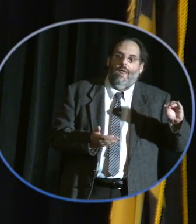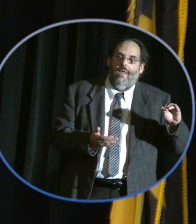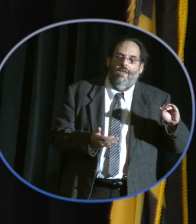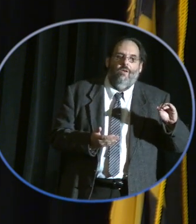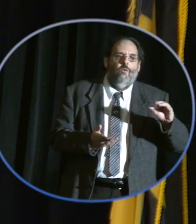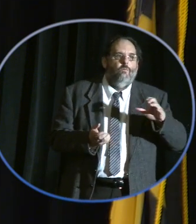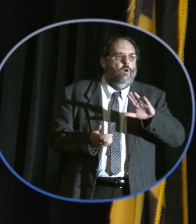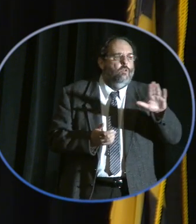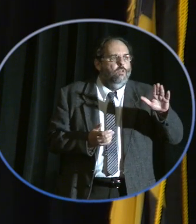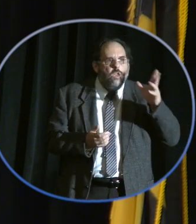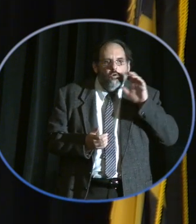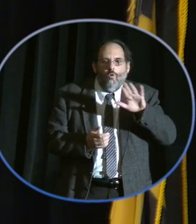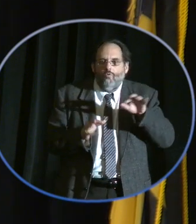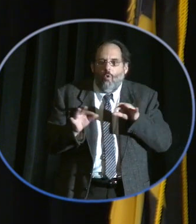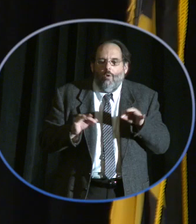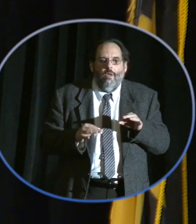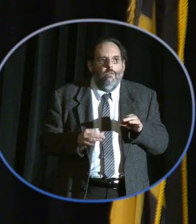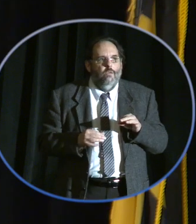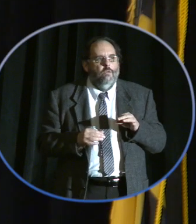want your stories.